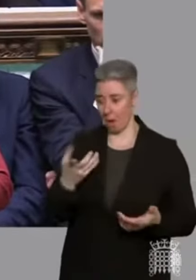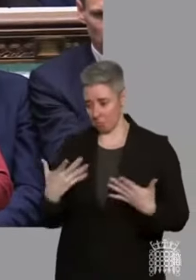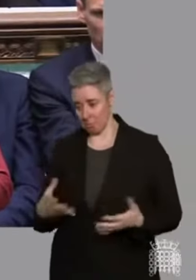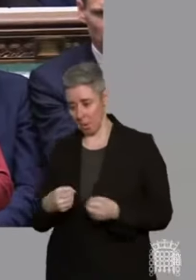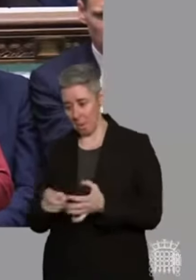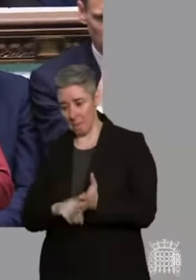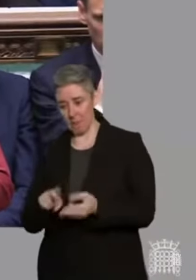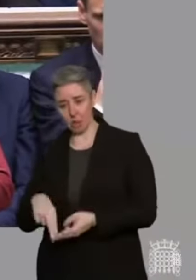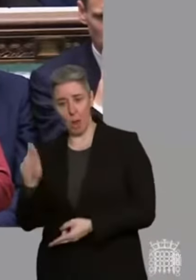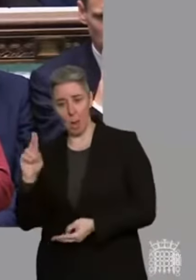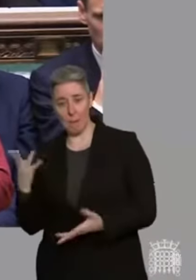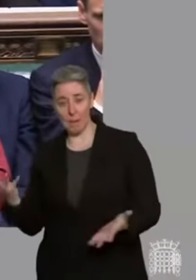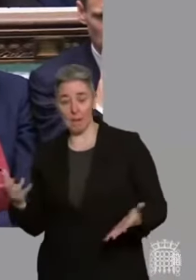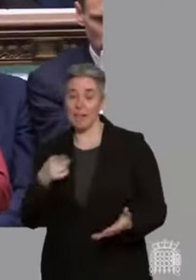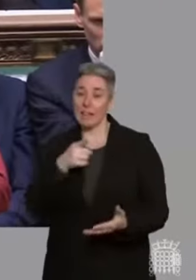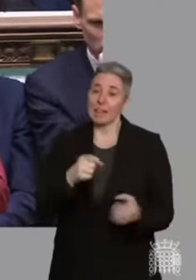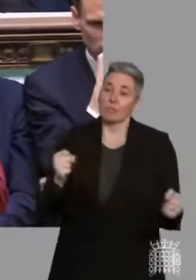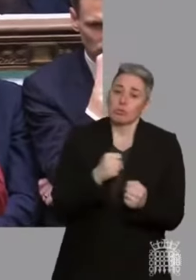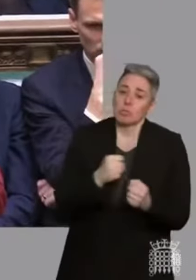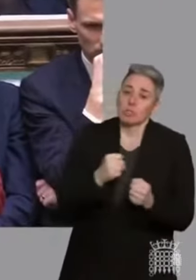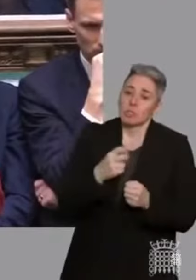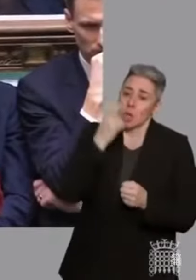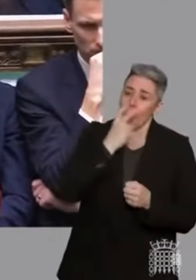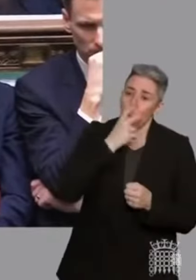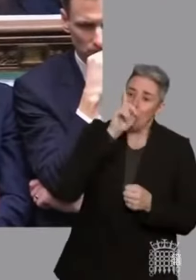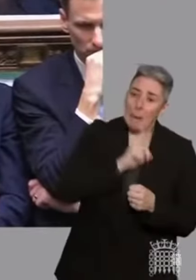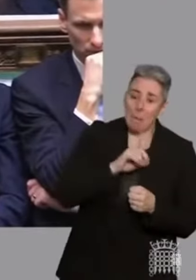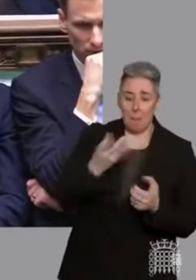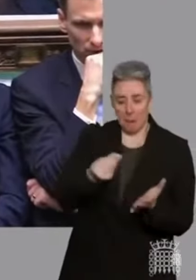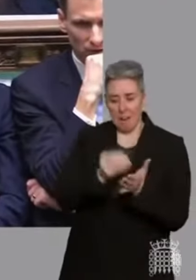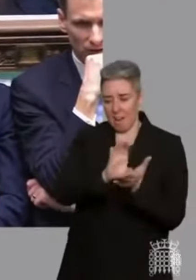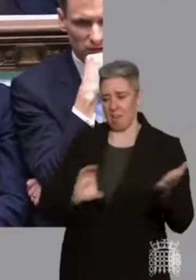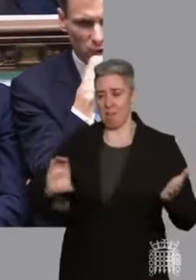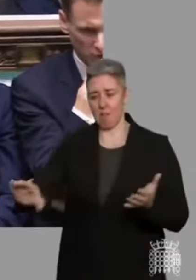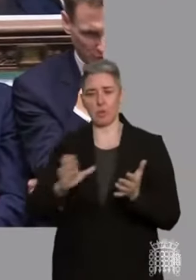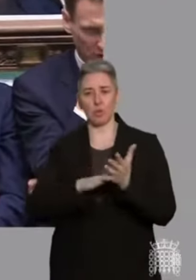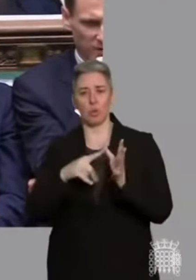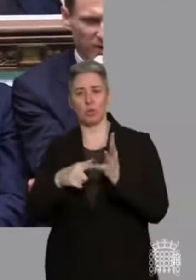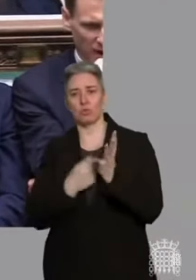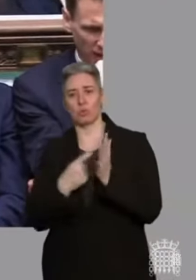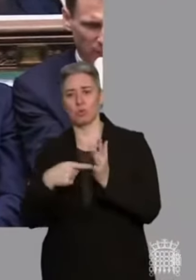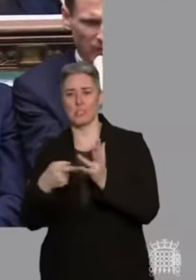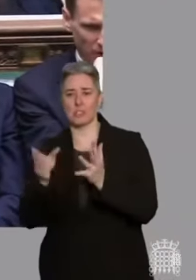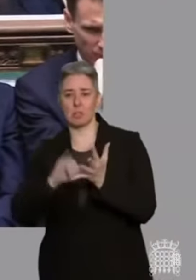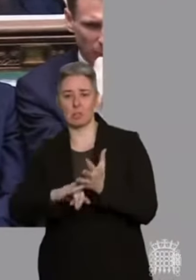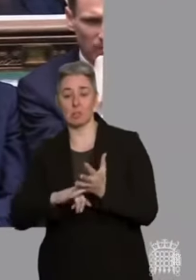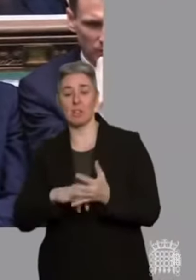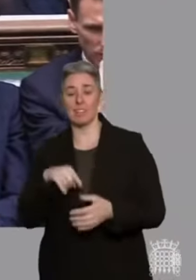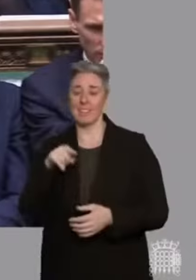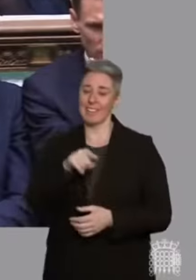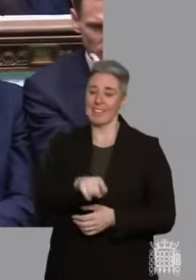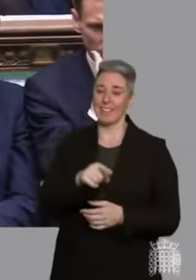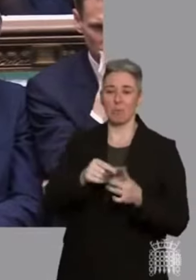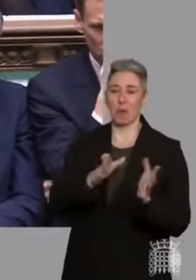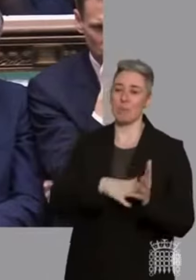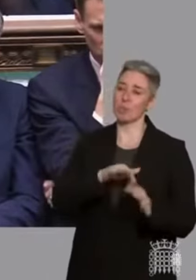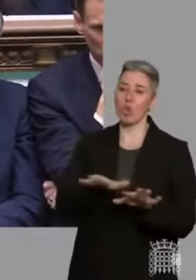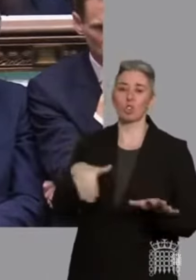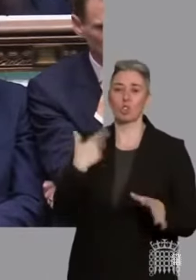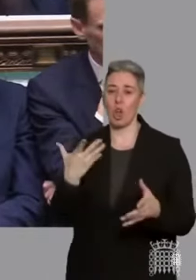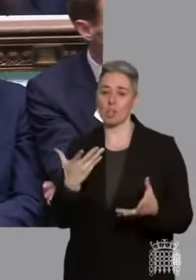Mauritius. The Prime Minister isn't just managing decline, Mr. Speaker. He is creating decline. He has